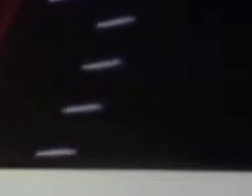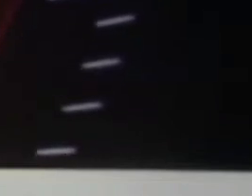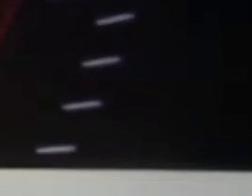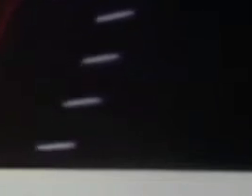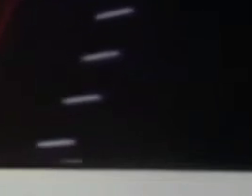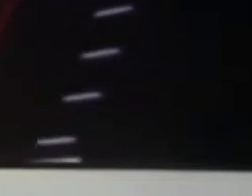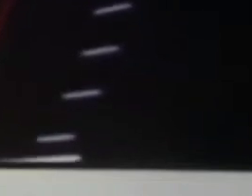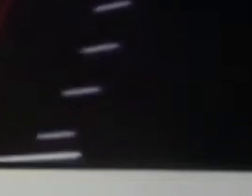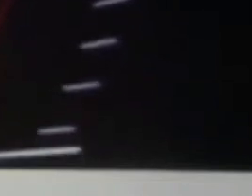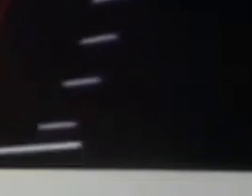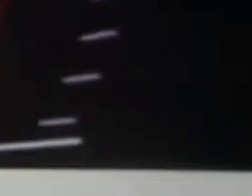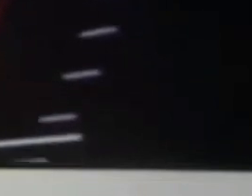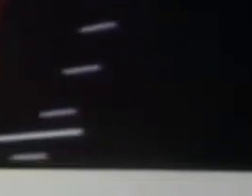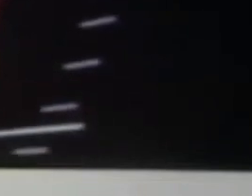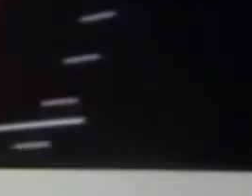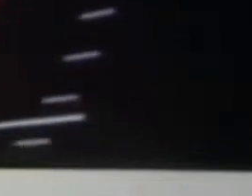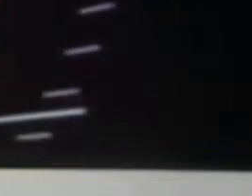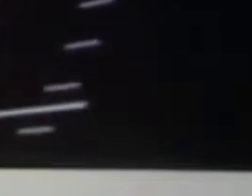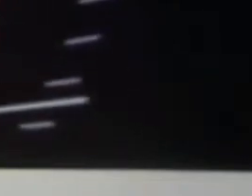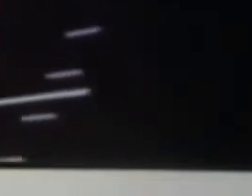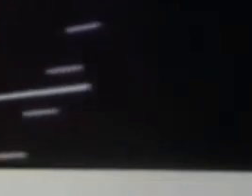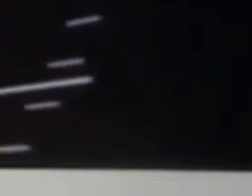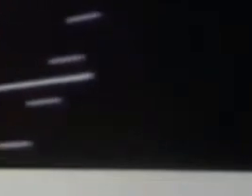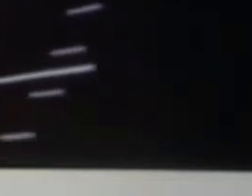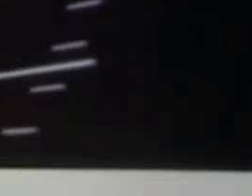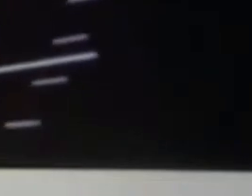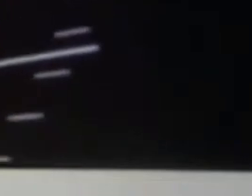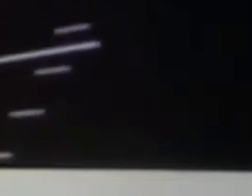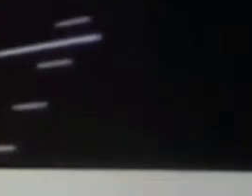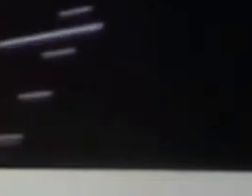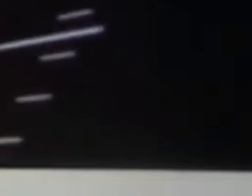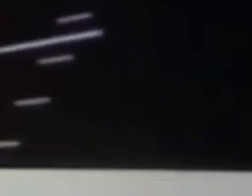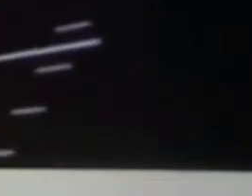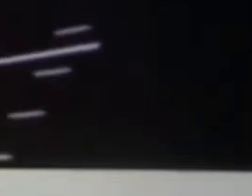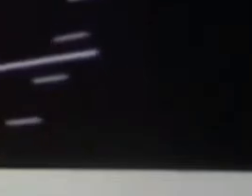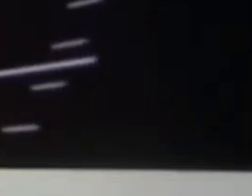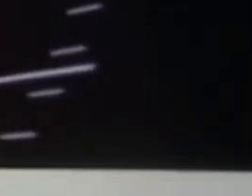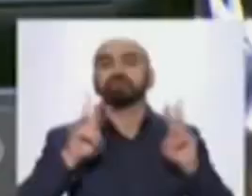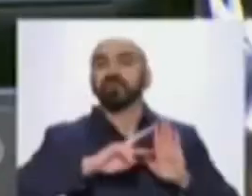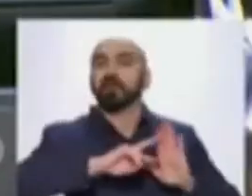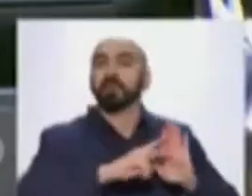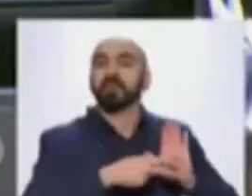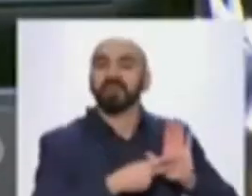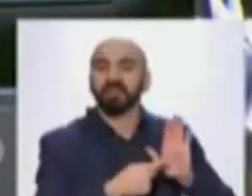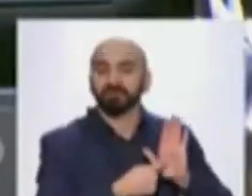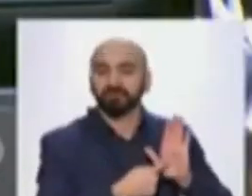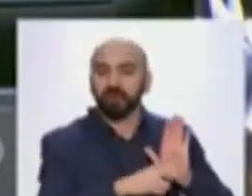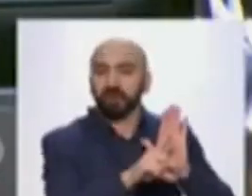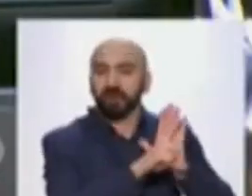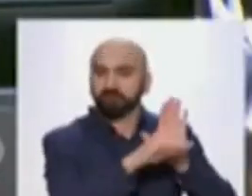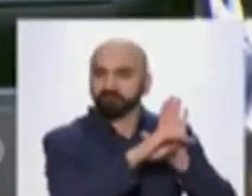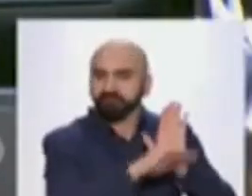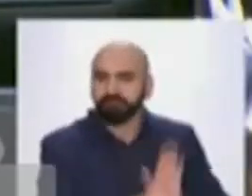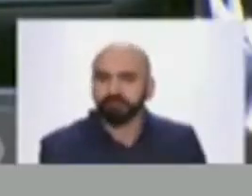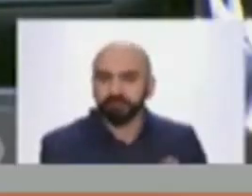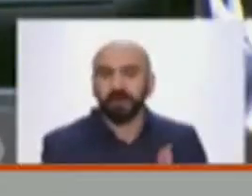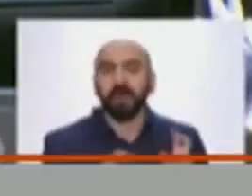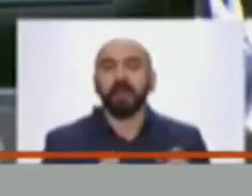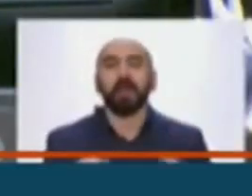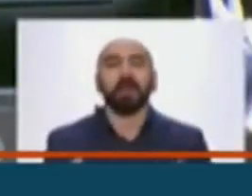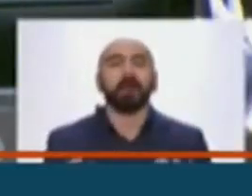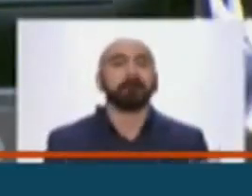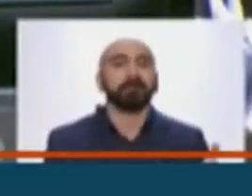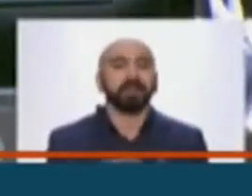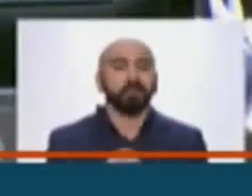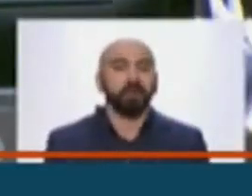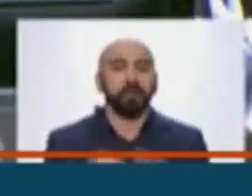community. With 22 votes in favor and 16 against, the Senate approved the idea to legislate a bill to legalize